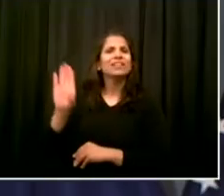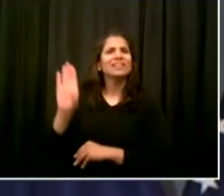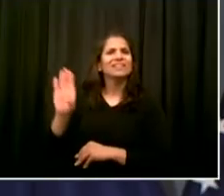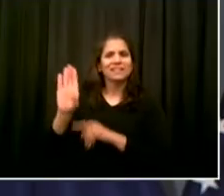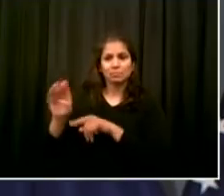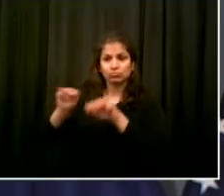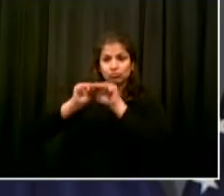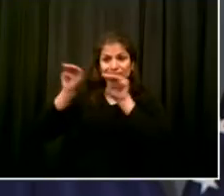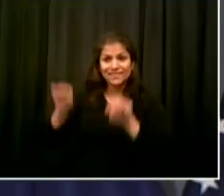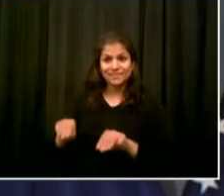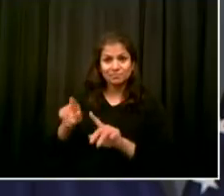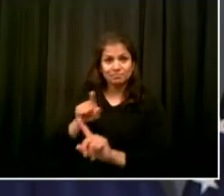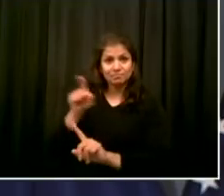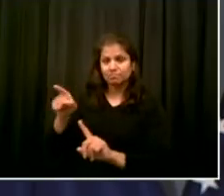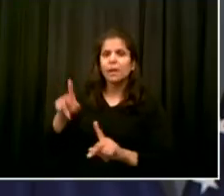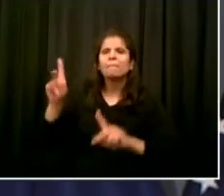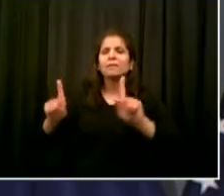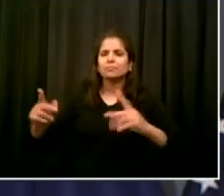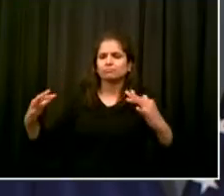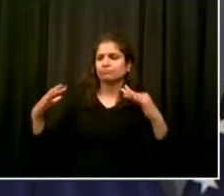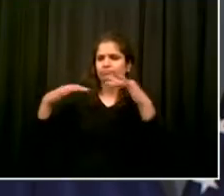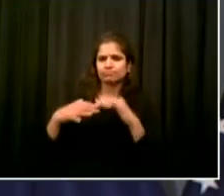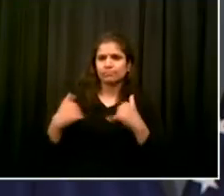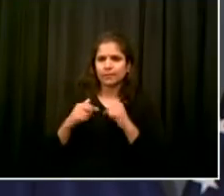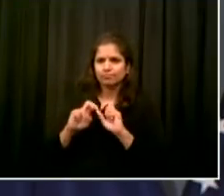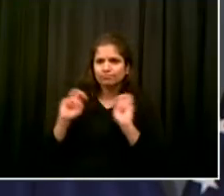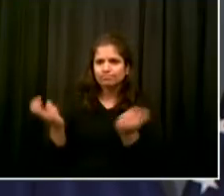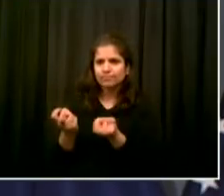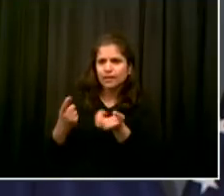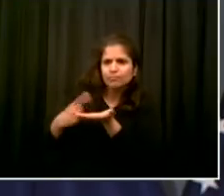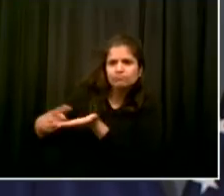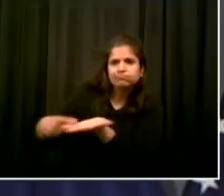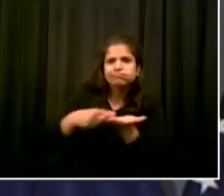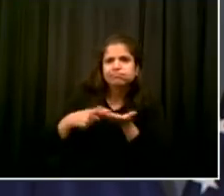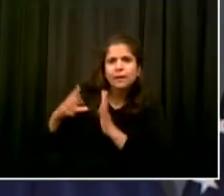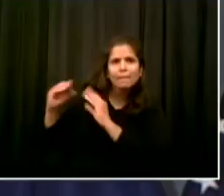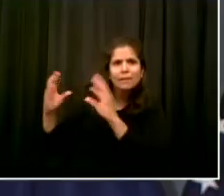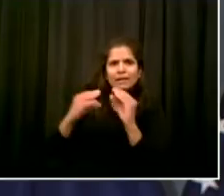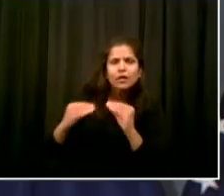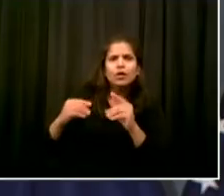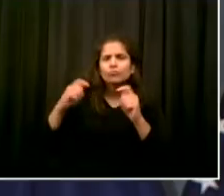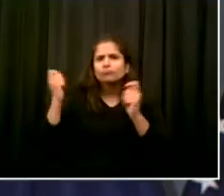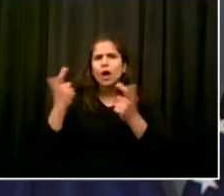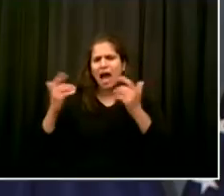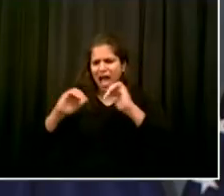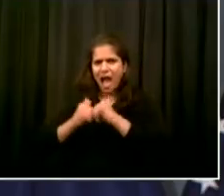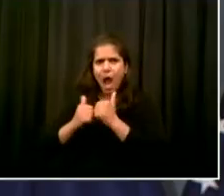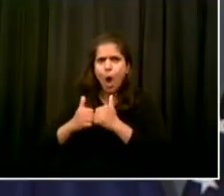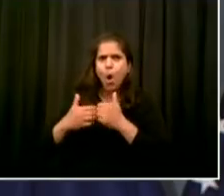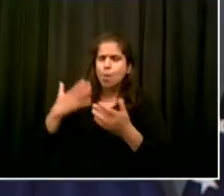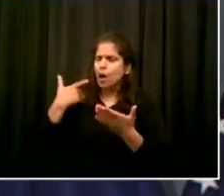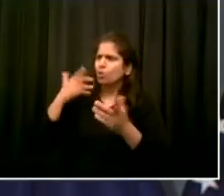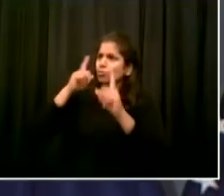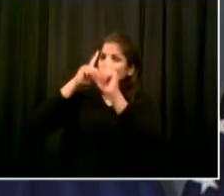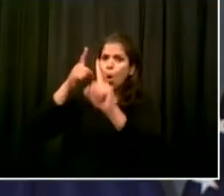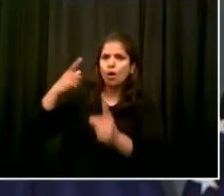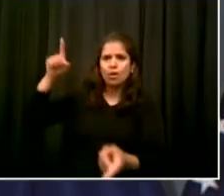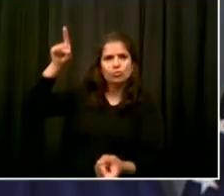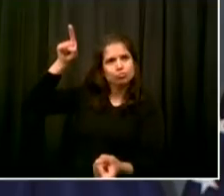know, it was the goal of this administration to reduce gun violence related homicides, and that you would not